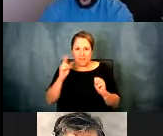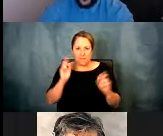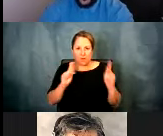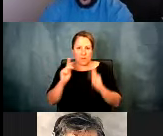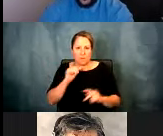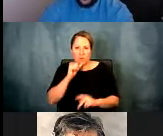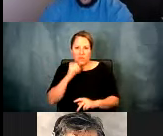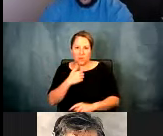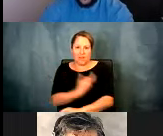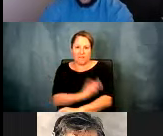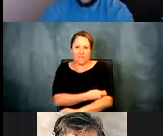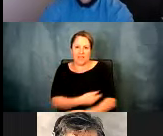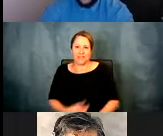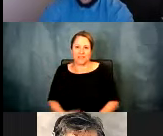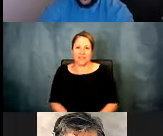vaccine.